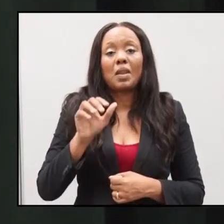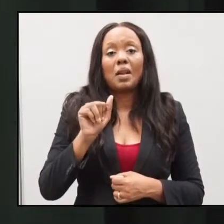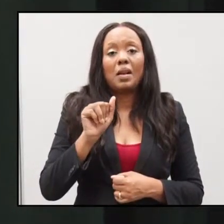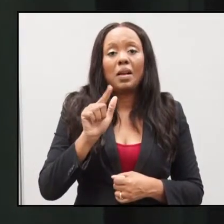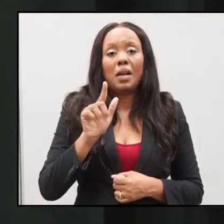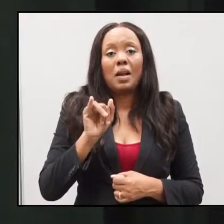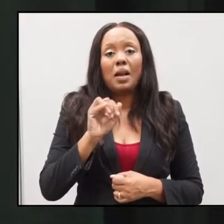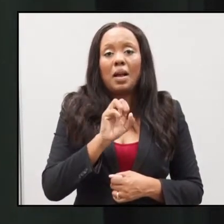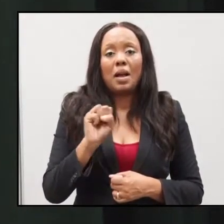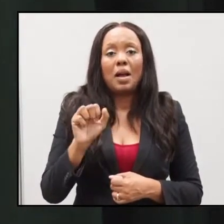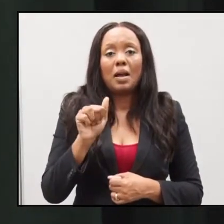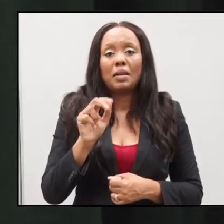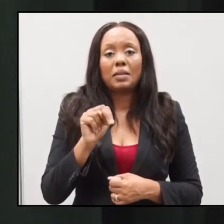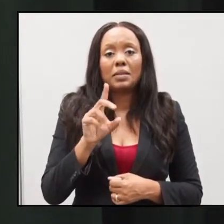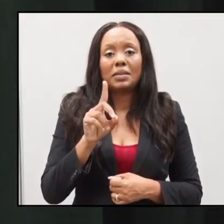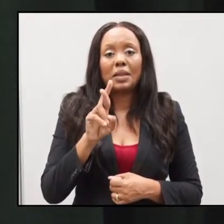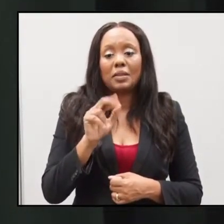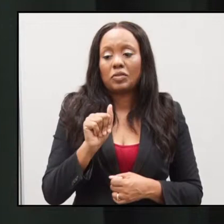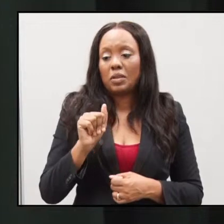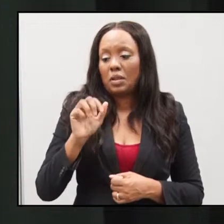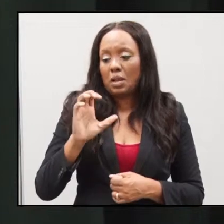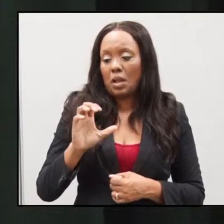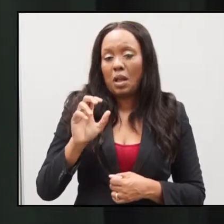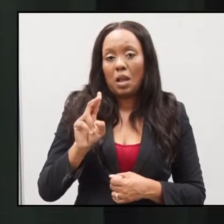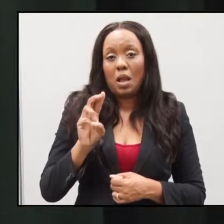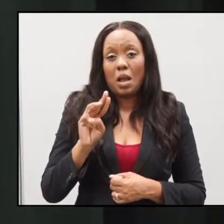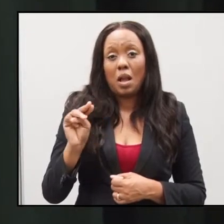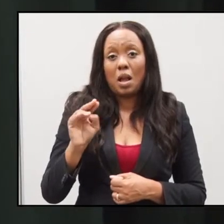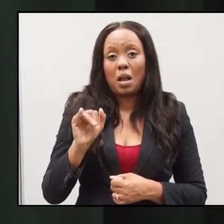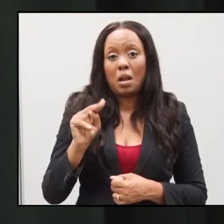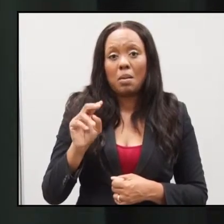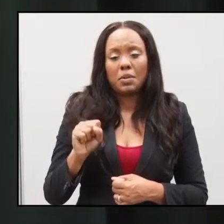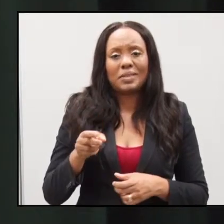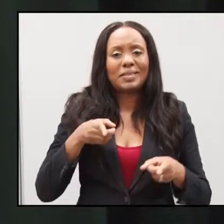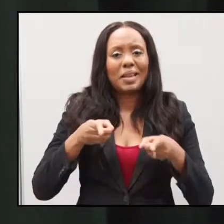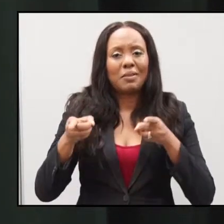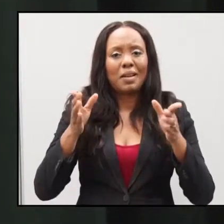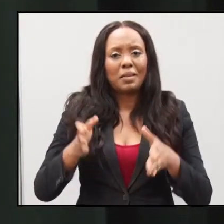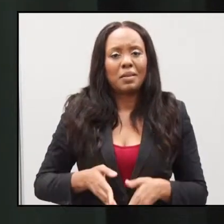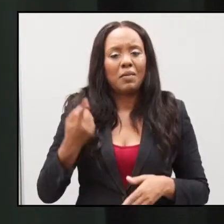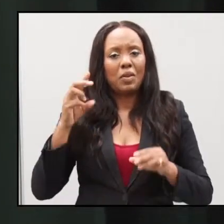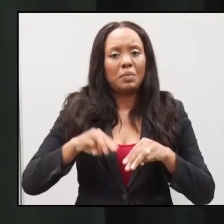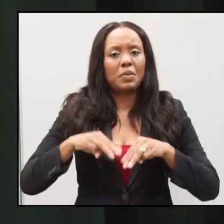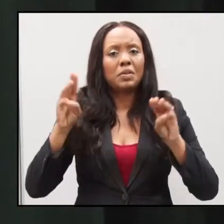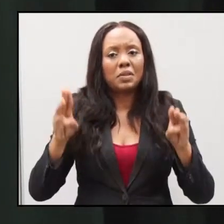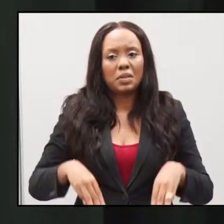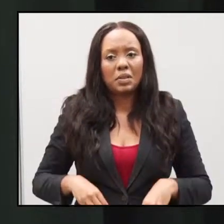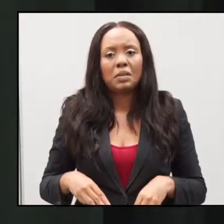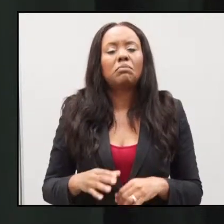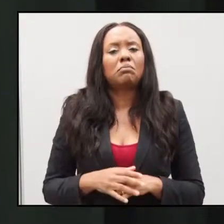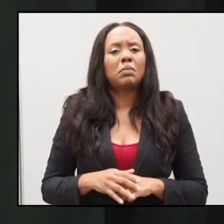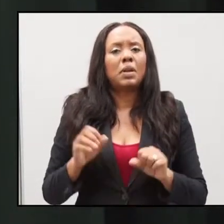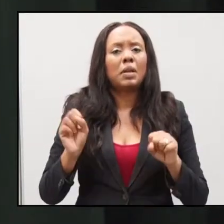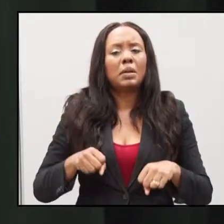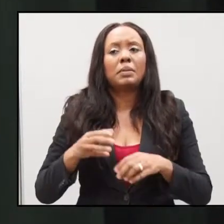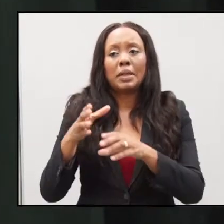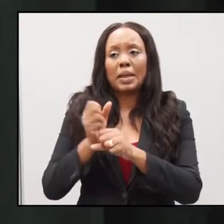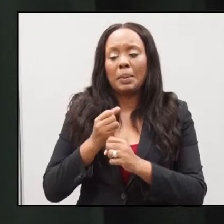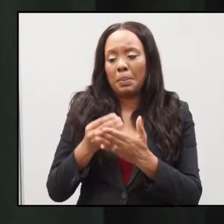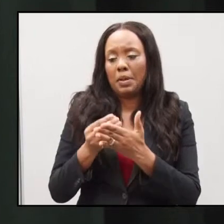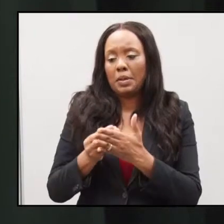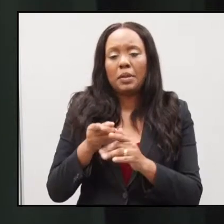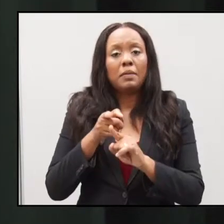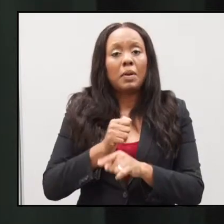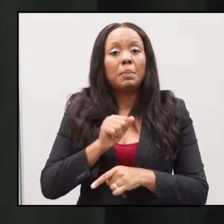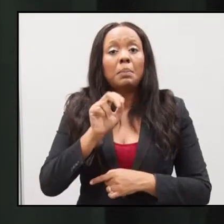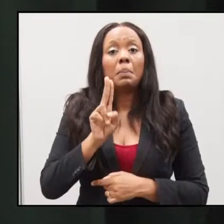director, who is both the bridge to both committees, but also for securing earlier funding through UNESCO for the research and